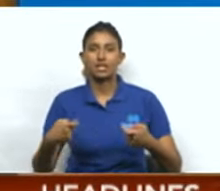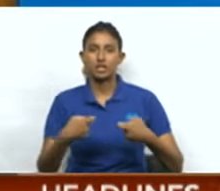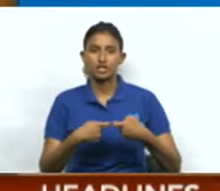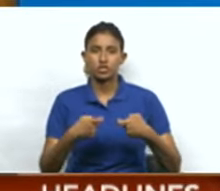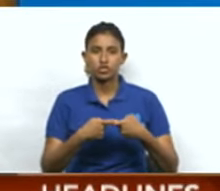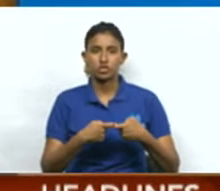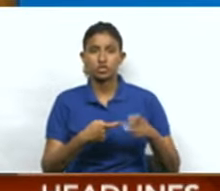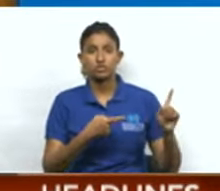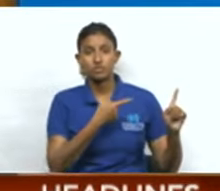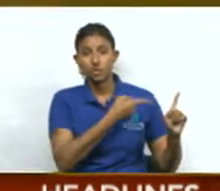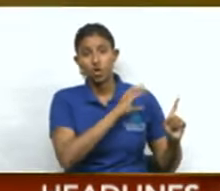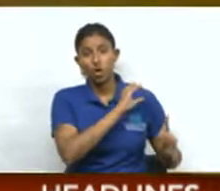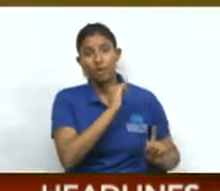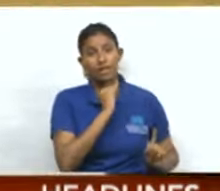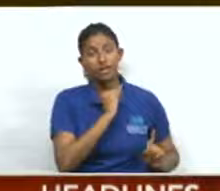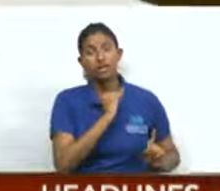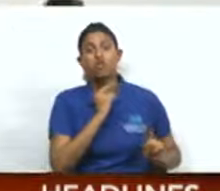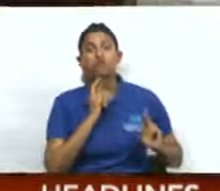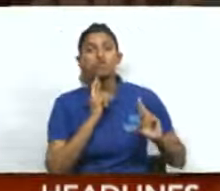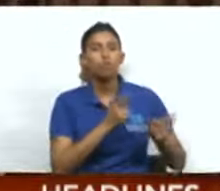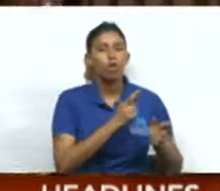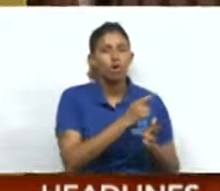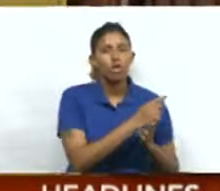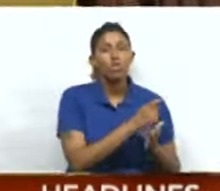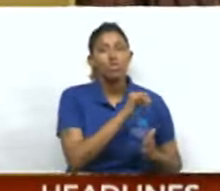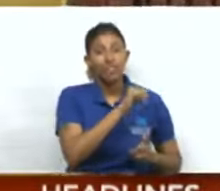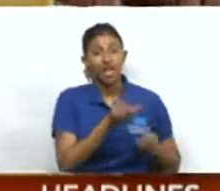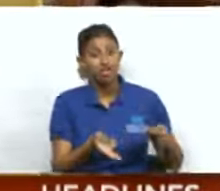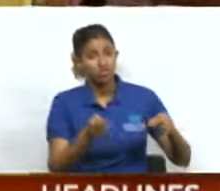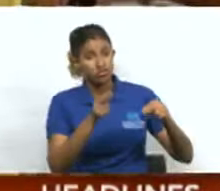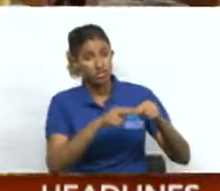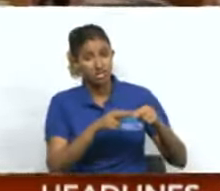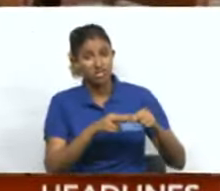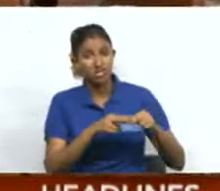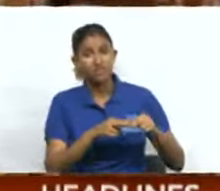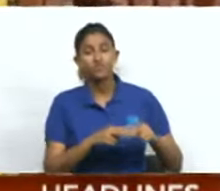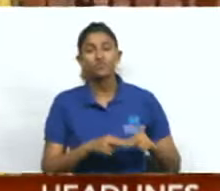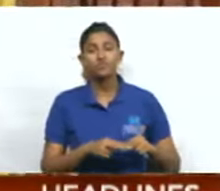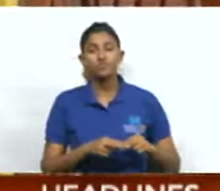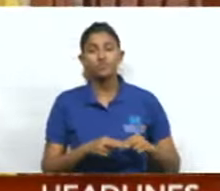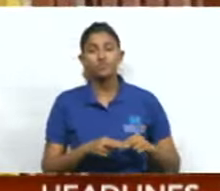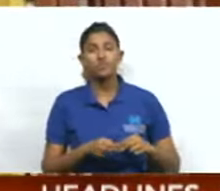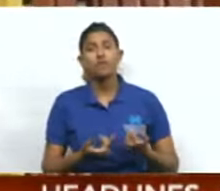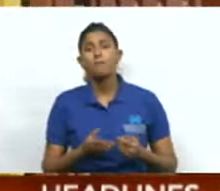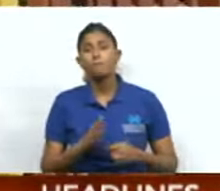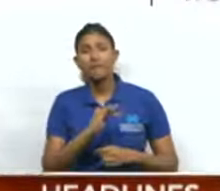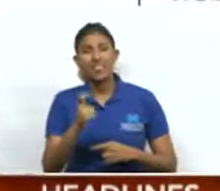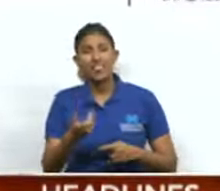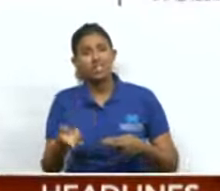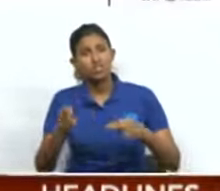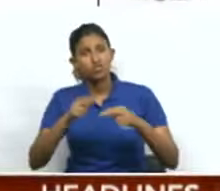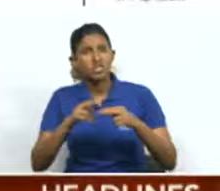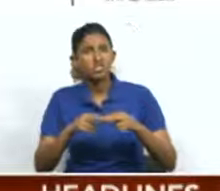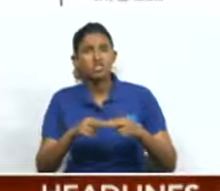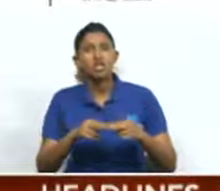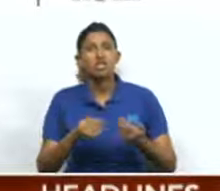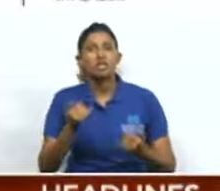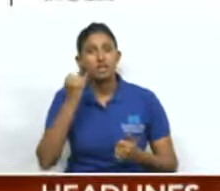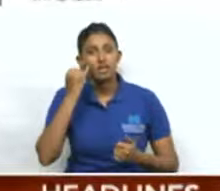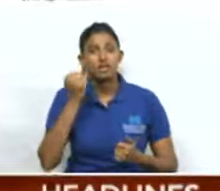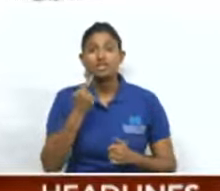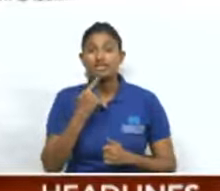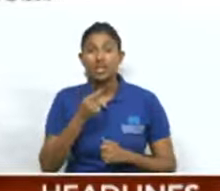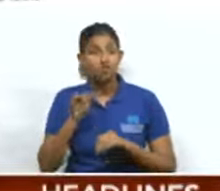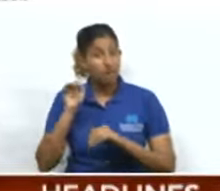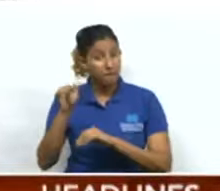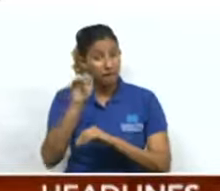wage earners spending their salary increase on a higher electricity rate. Reminding that Cabinet has yet to